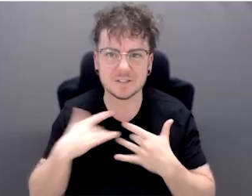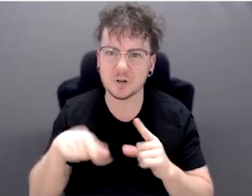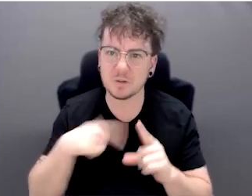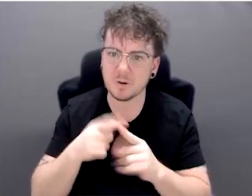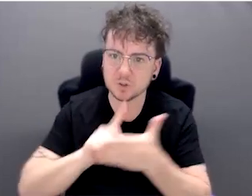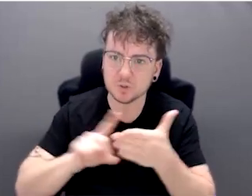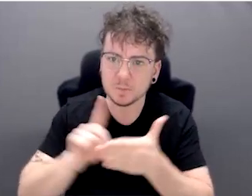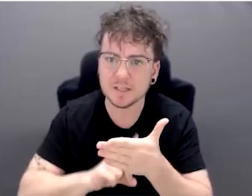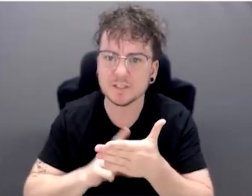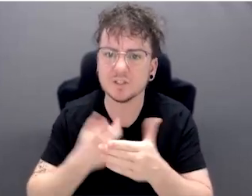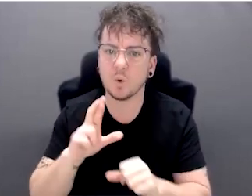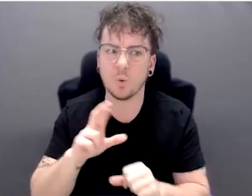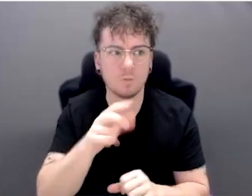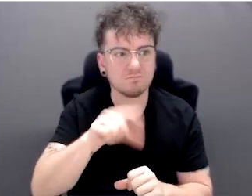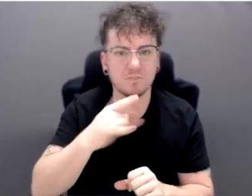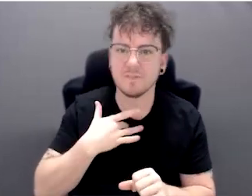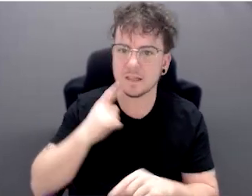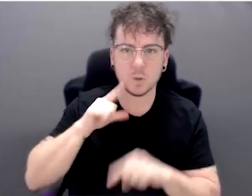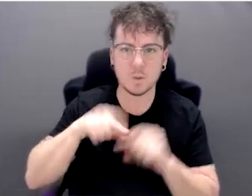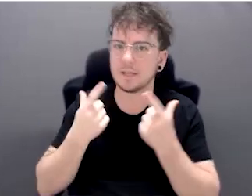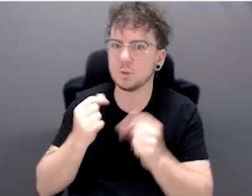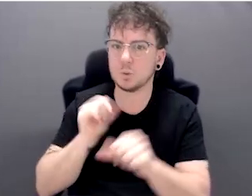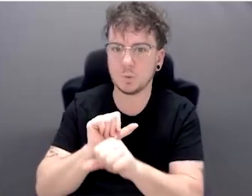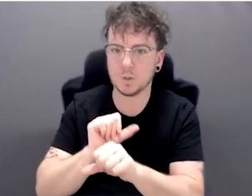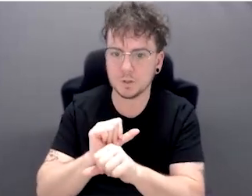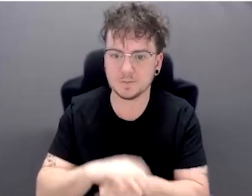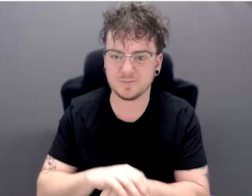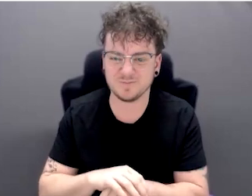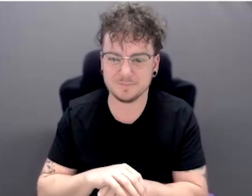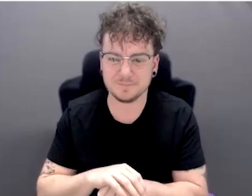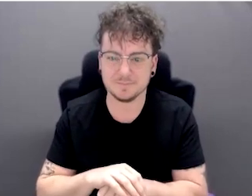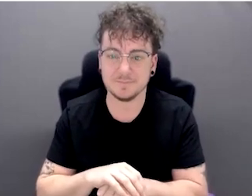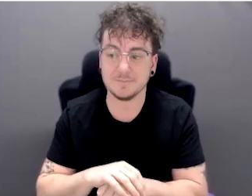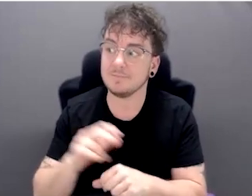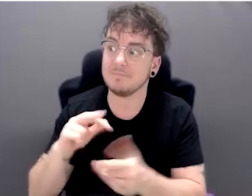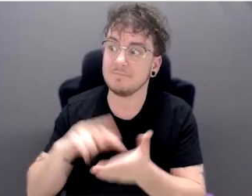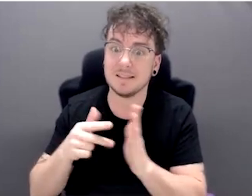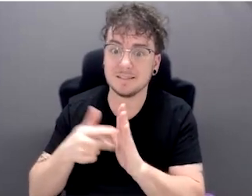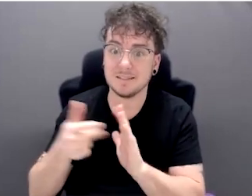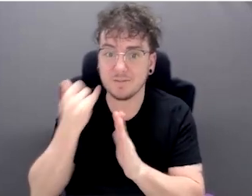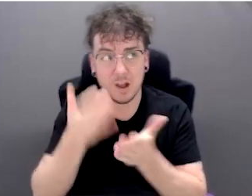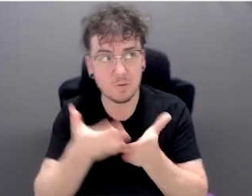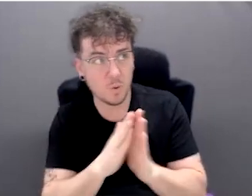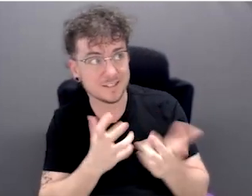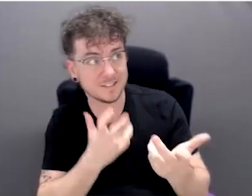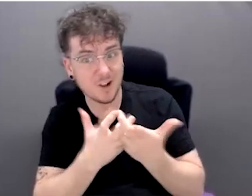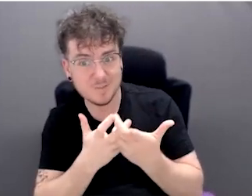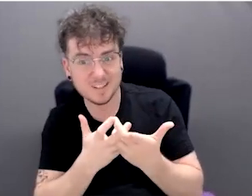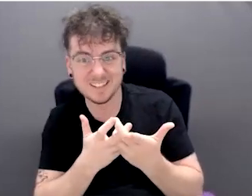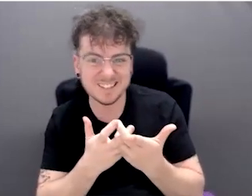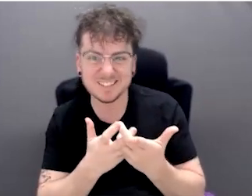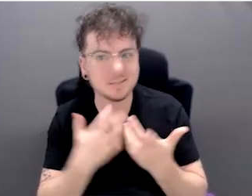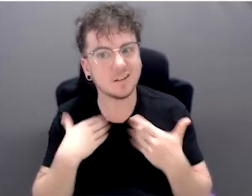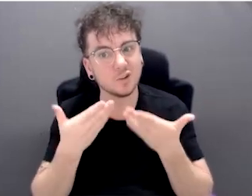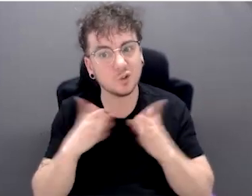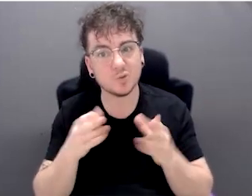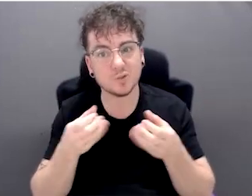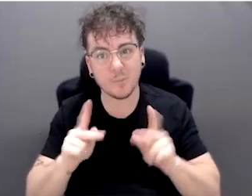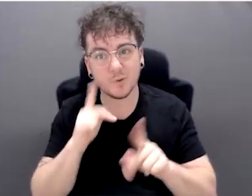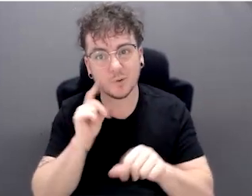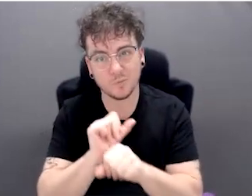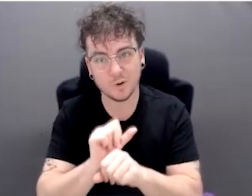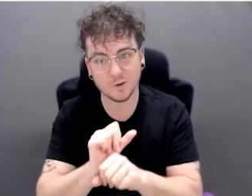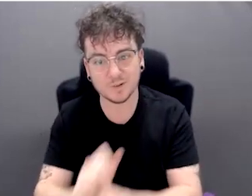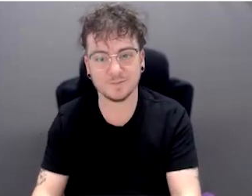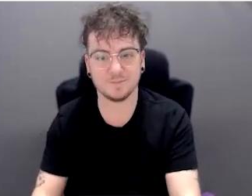discrimination. Essentially, requesting accommodations can cost an individual an employment opportunity.